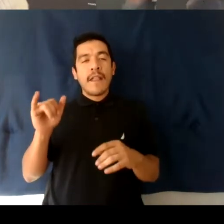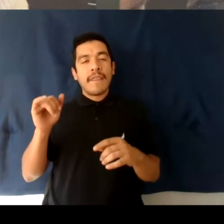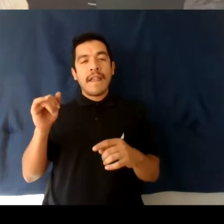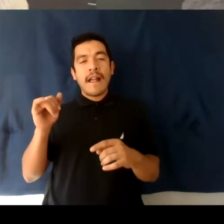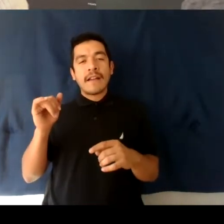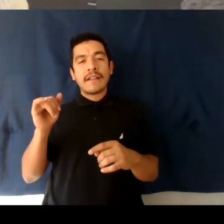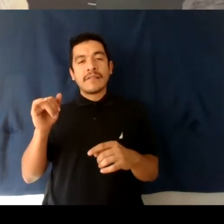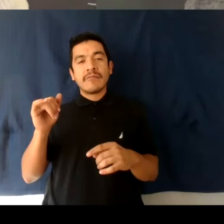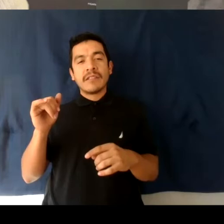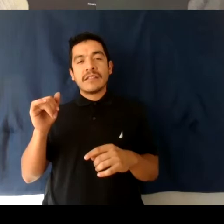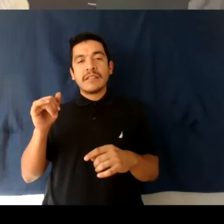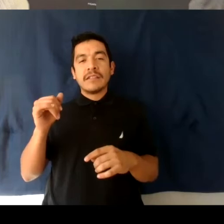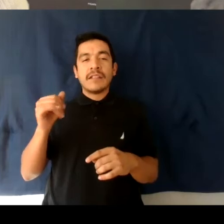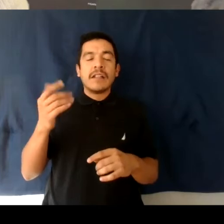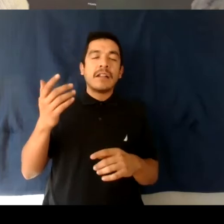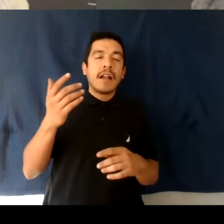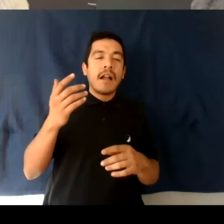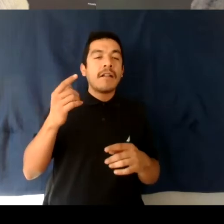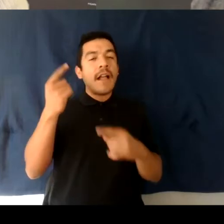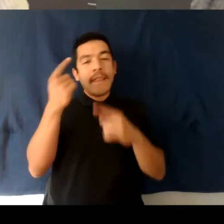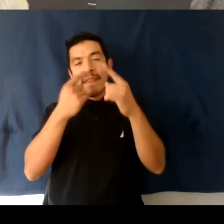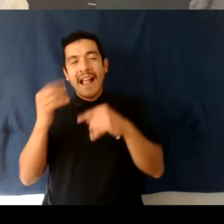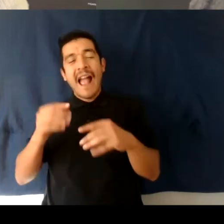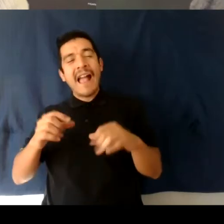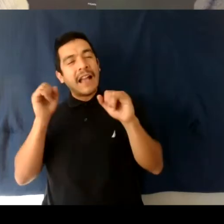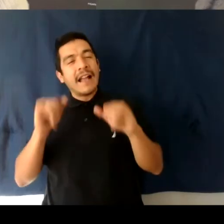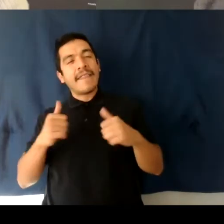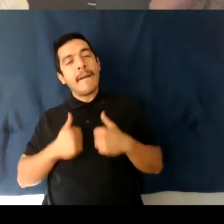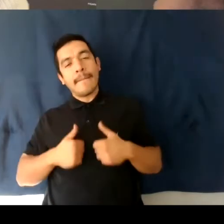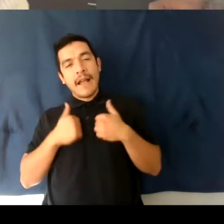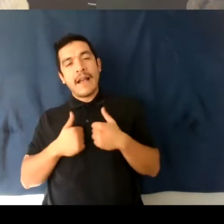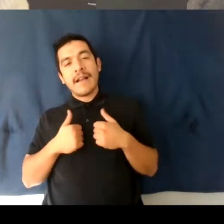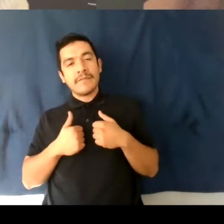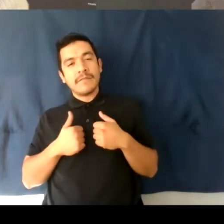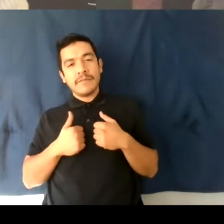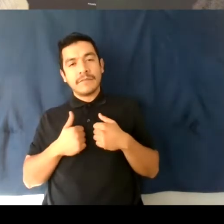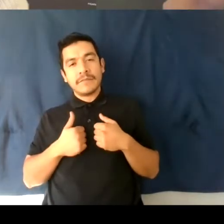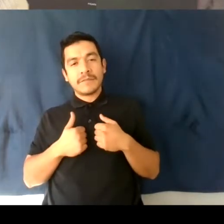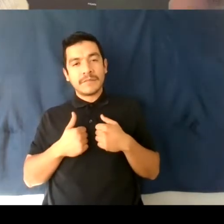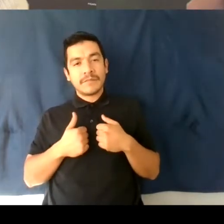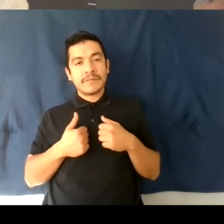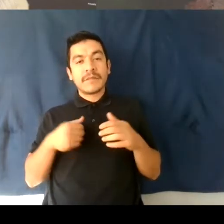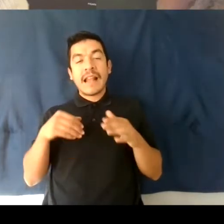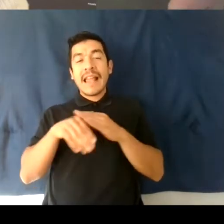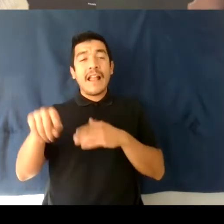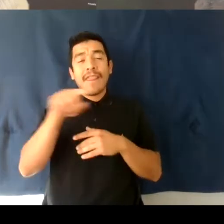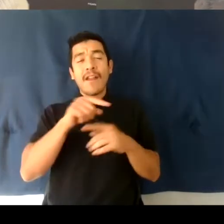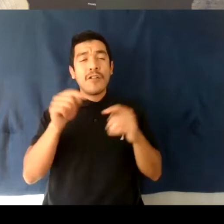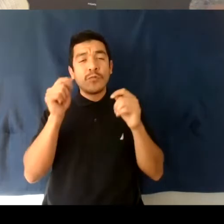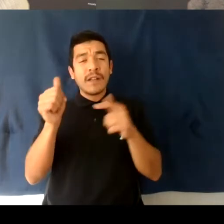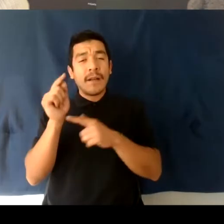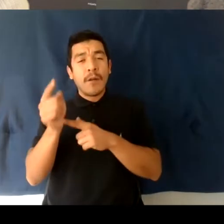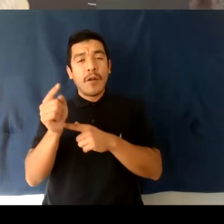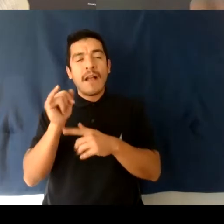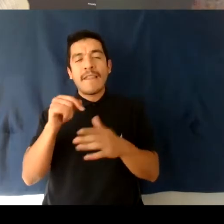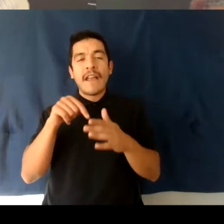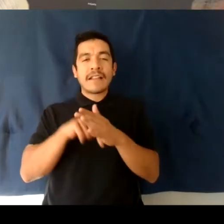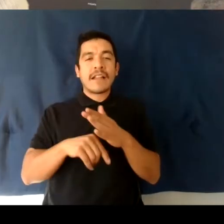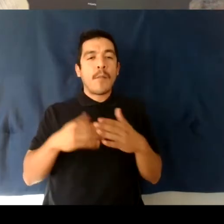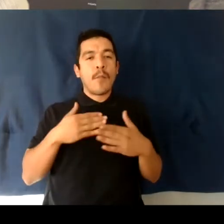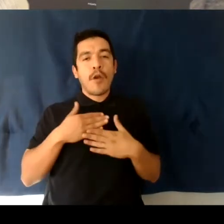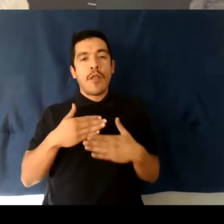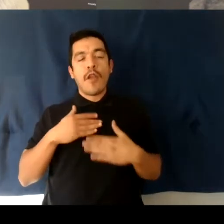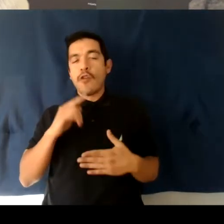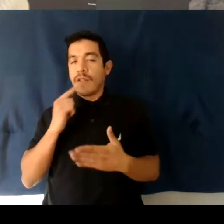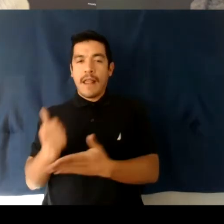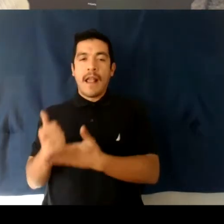and going and jumping and taking that bubble bath. But in those quick moments, the deep breathing has really